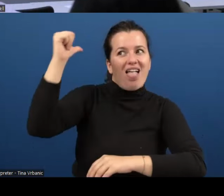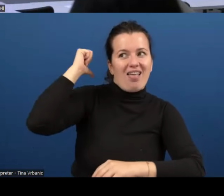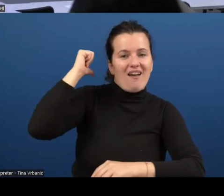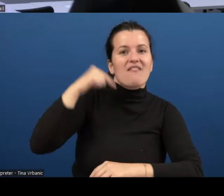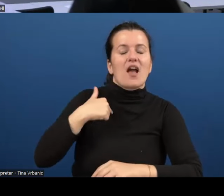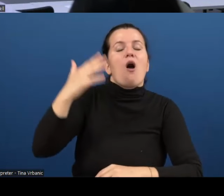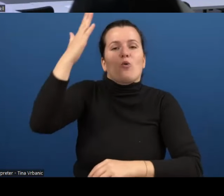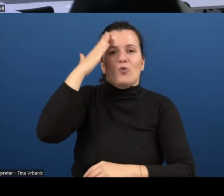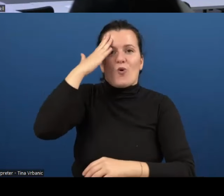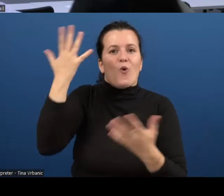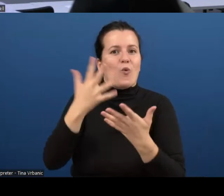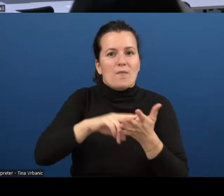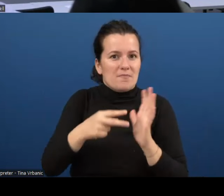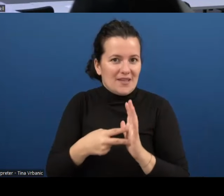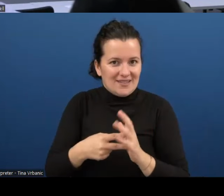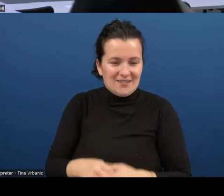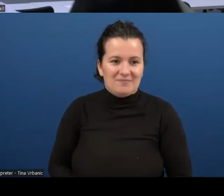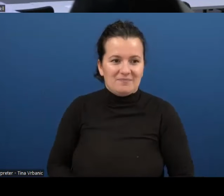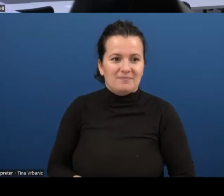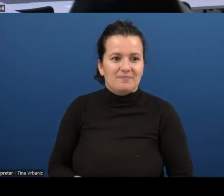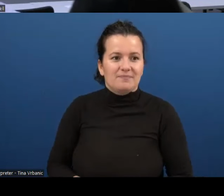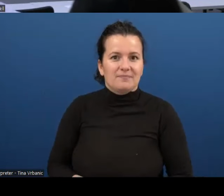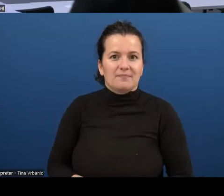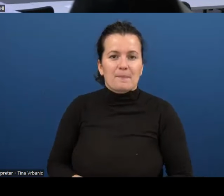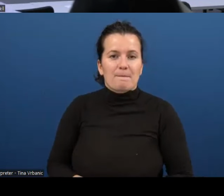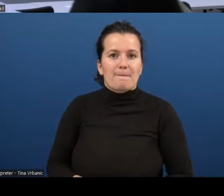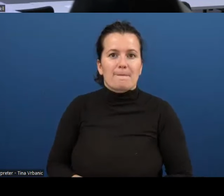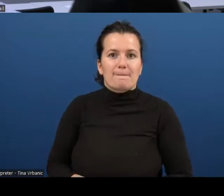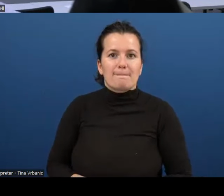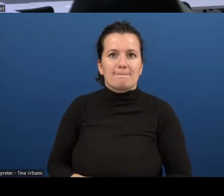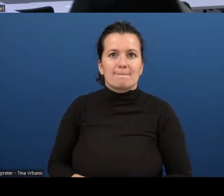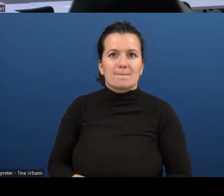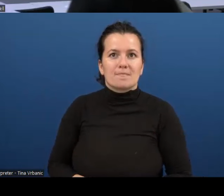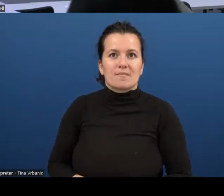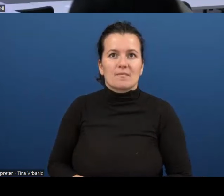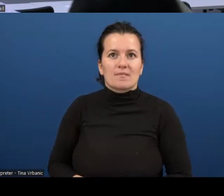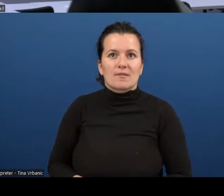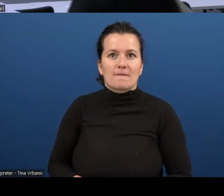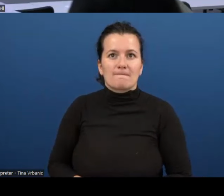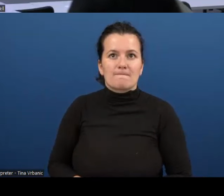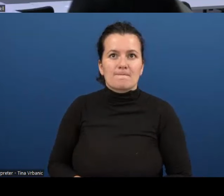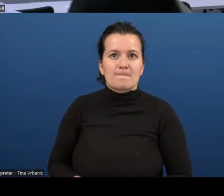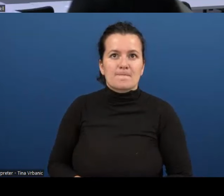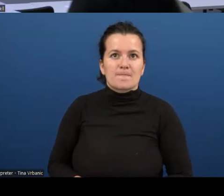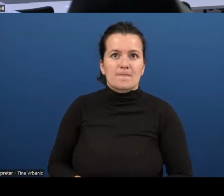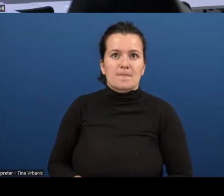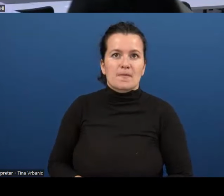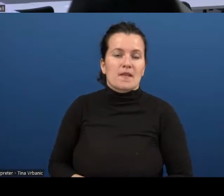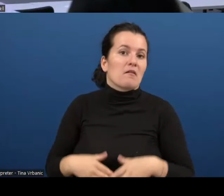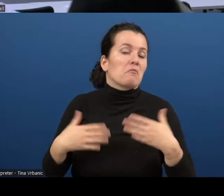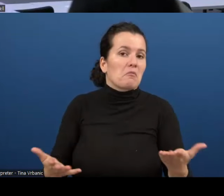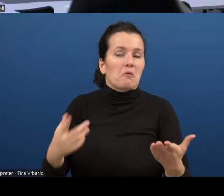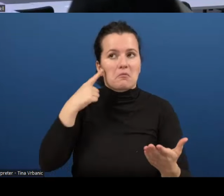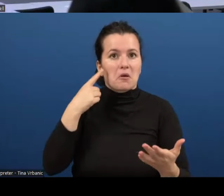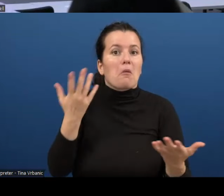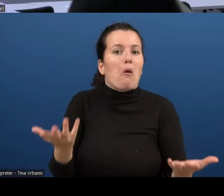simulated with this vibration. And they also thought, well, it would be easy to learn. So also the ones that